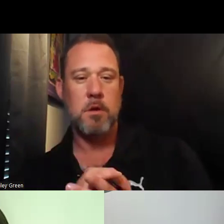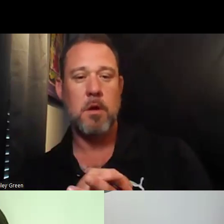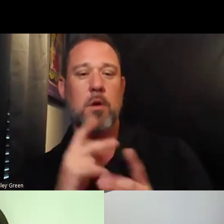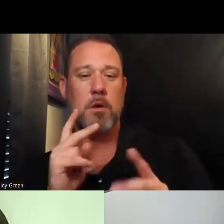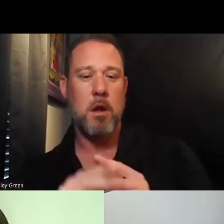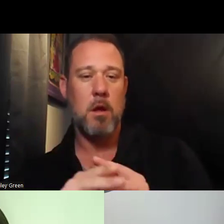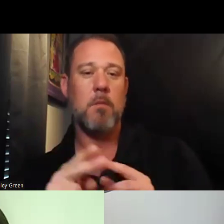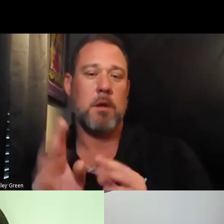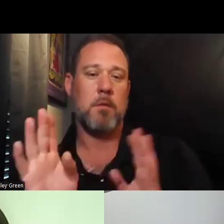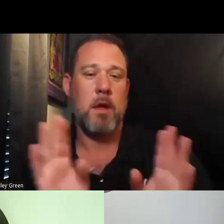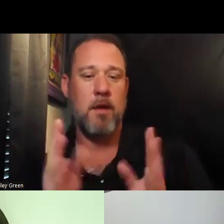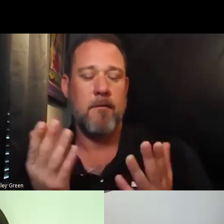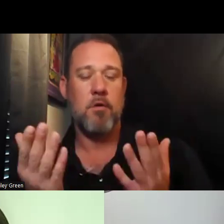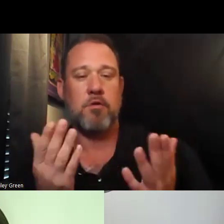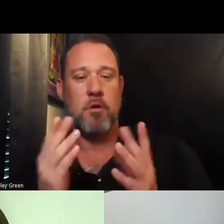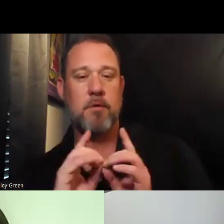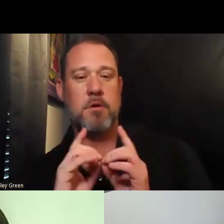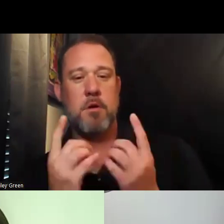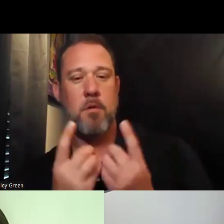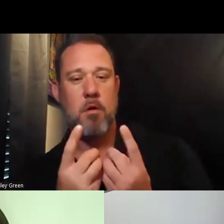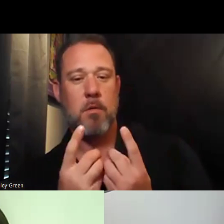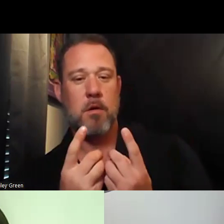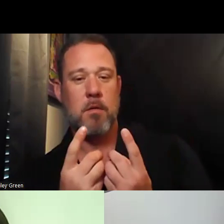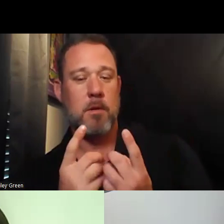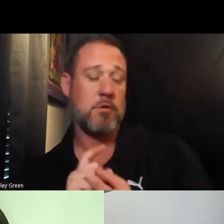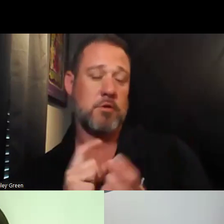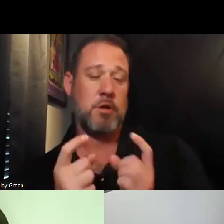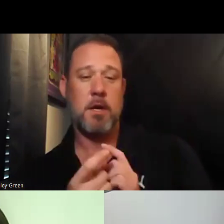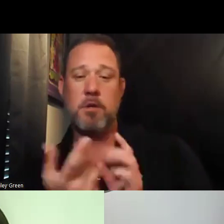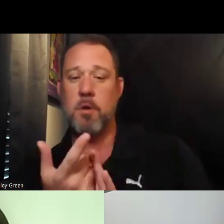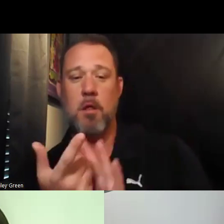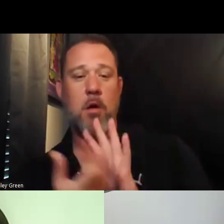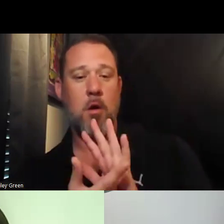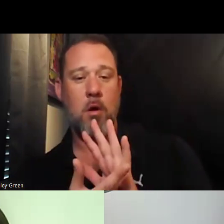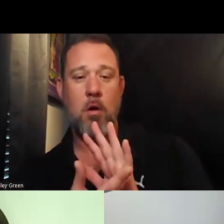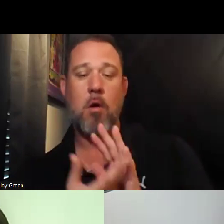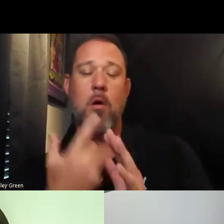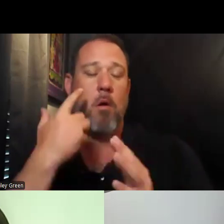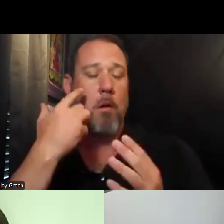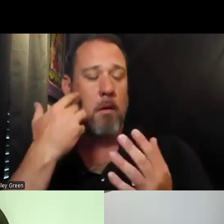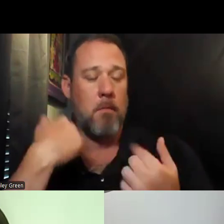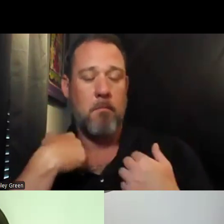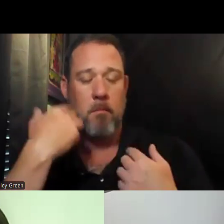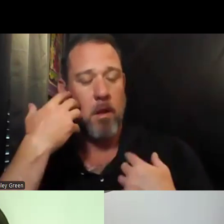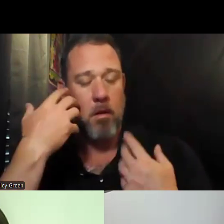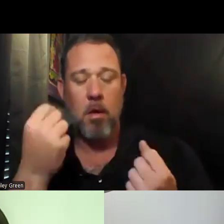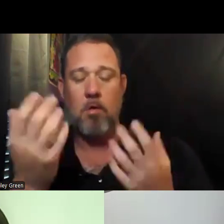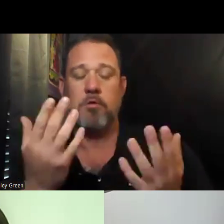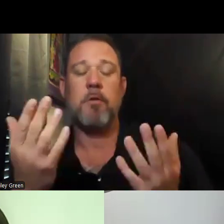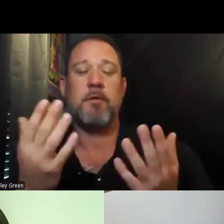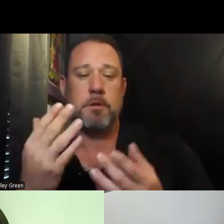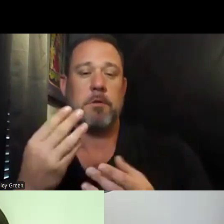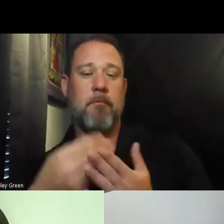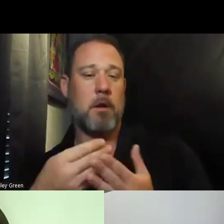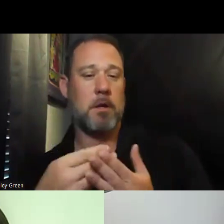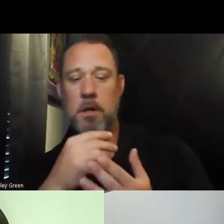because our behavioral services department, because changes with the law, with mental health services and funding, they're